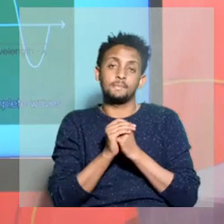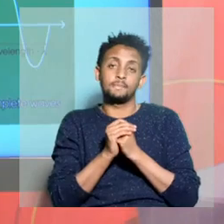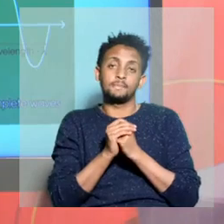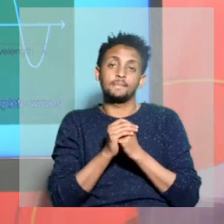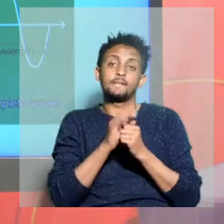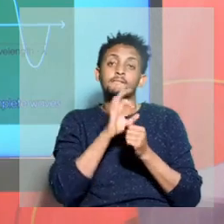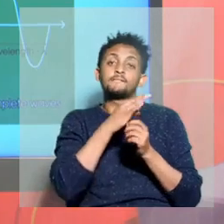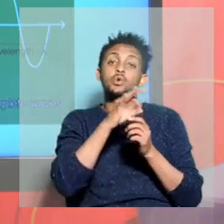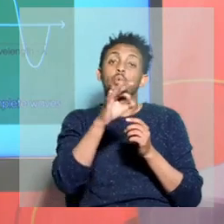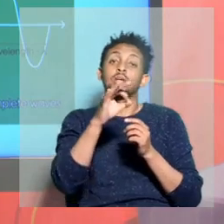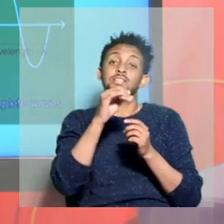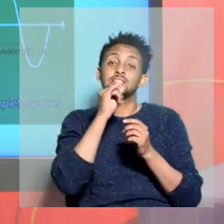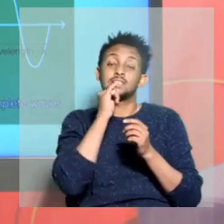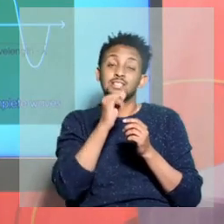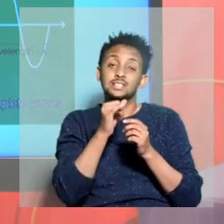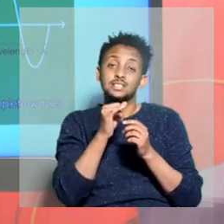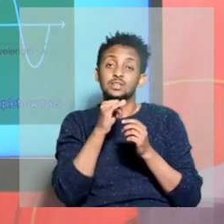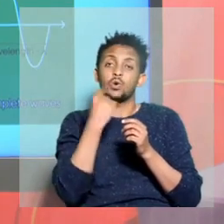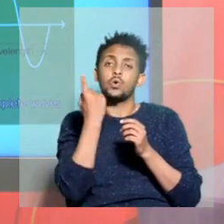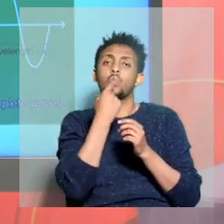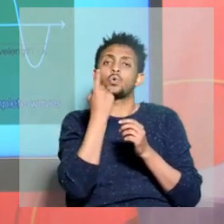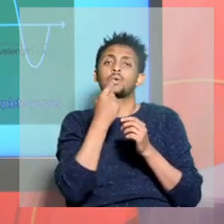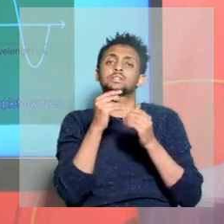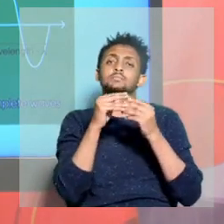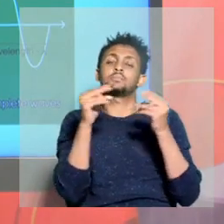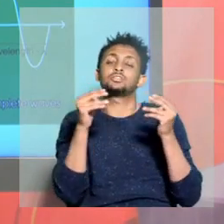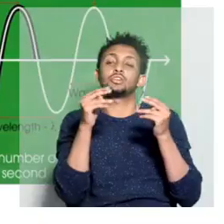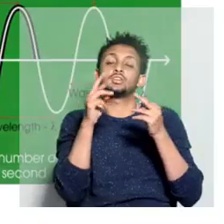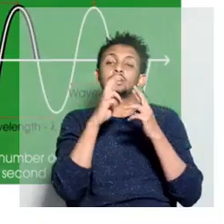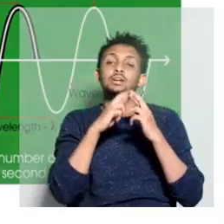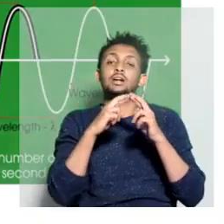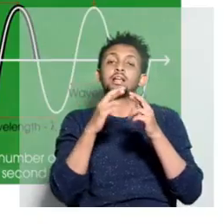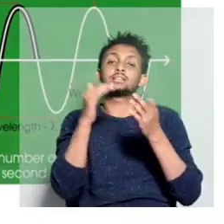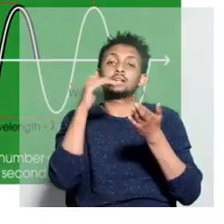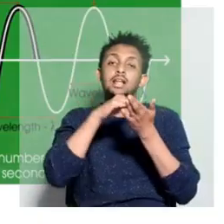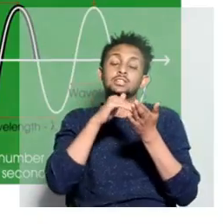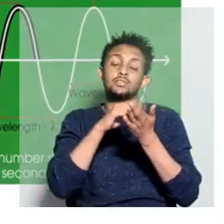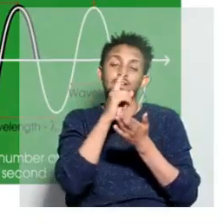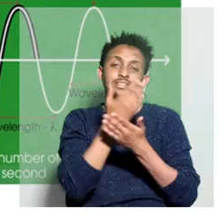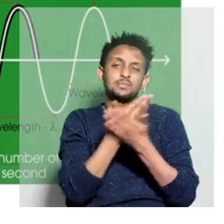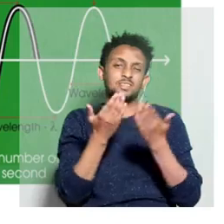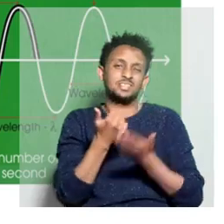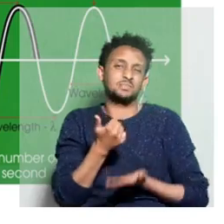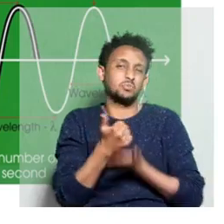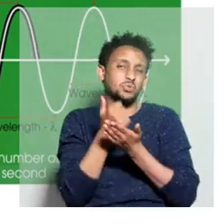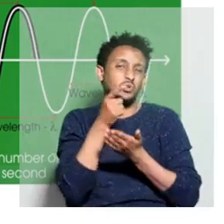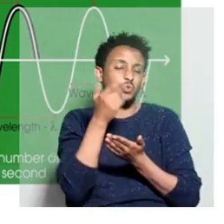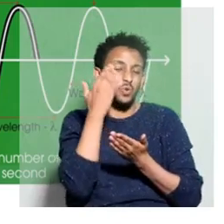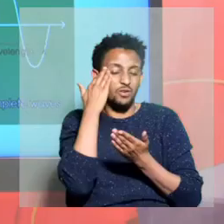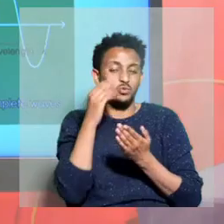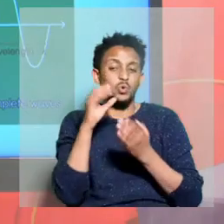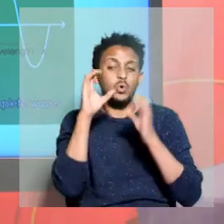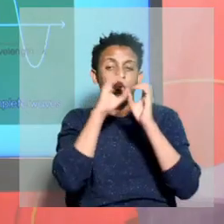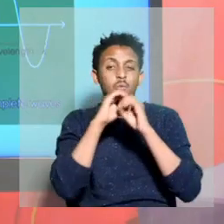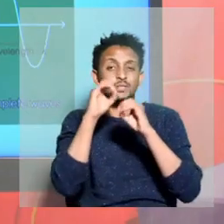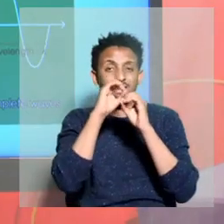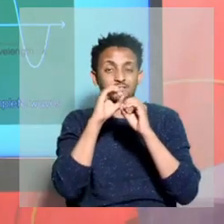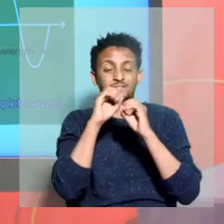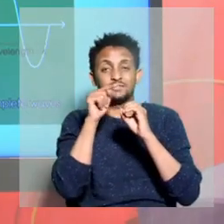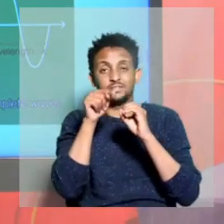And frequency is always it measures recurrence or redundancy of something. Suppose you are observing